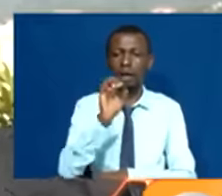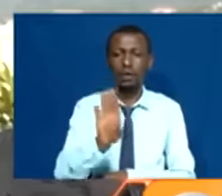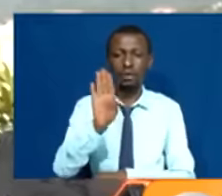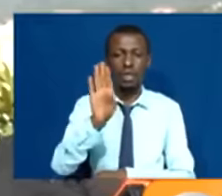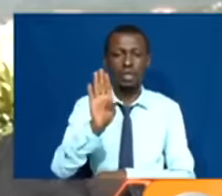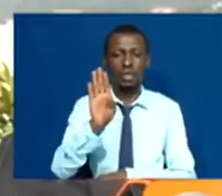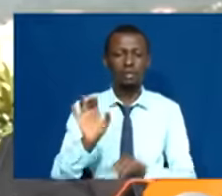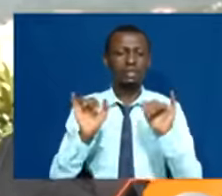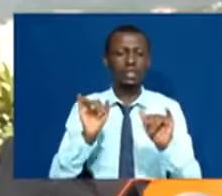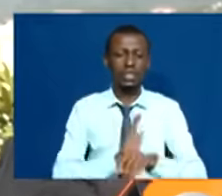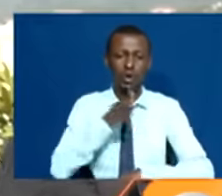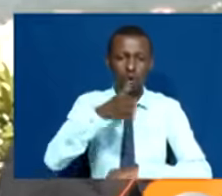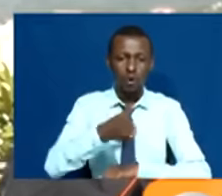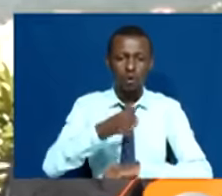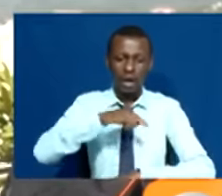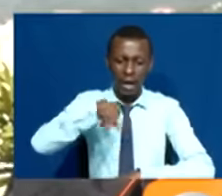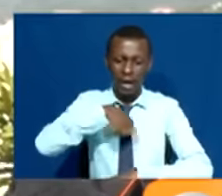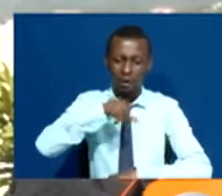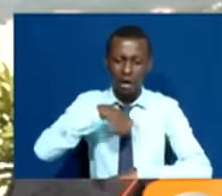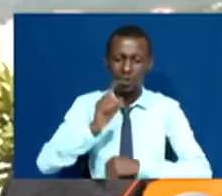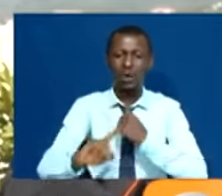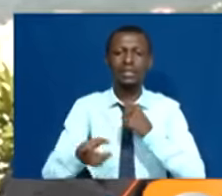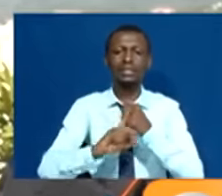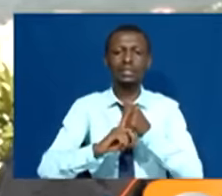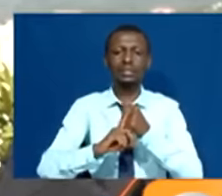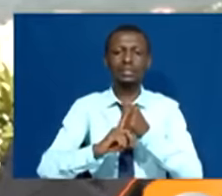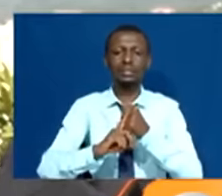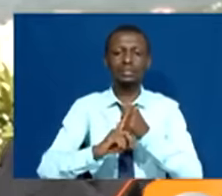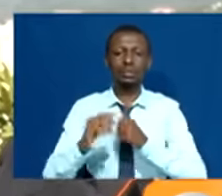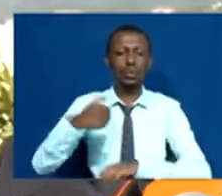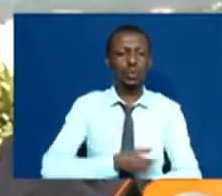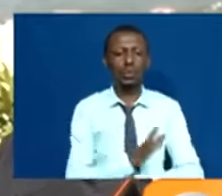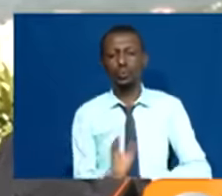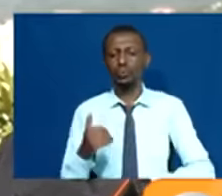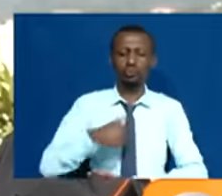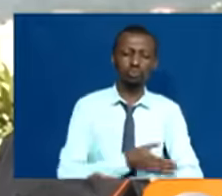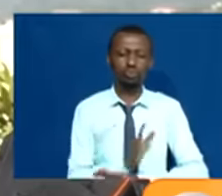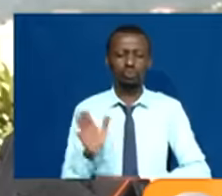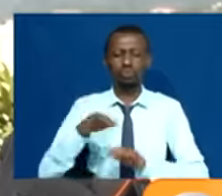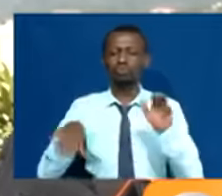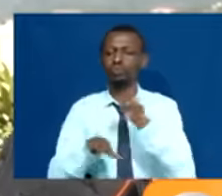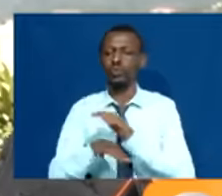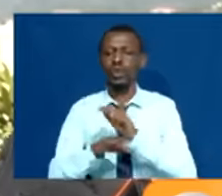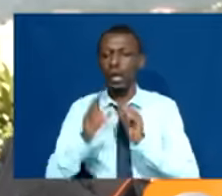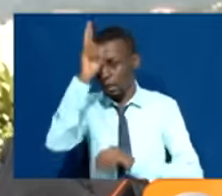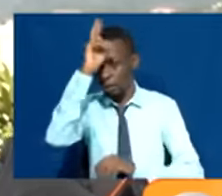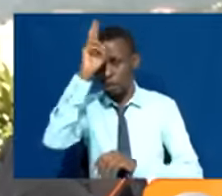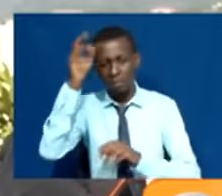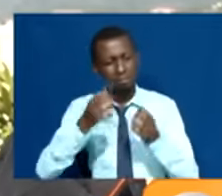was kept there for more than 6 hours being taken around. Eventually, one of the junior officers came and said, "My